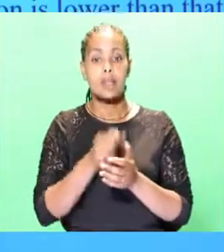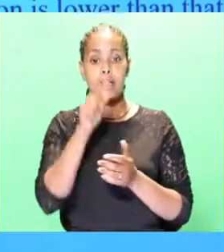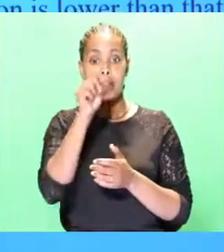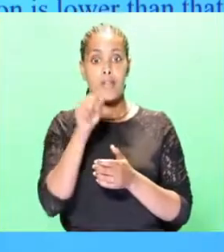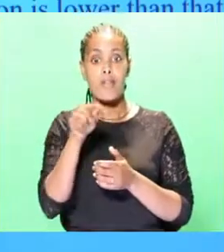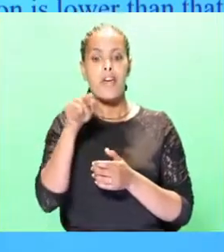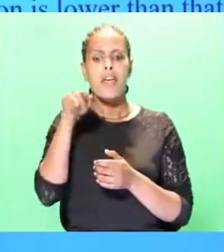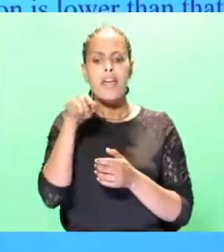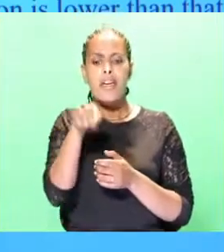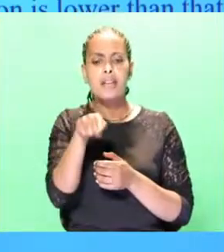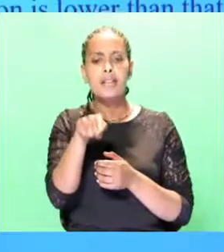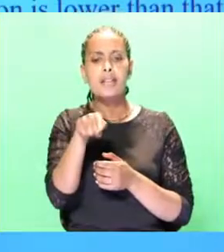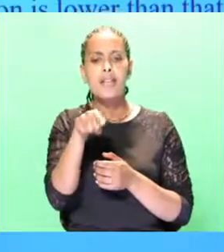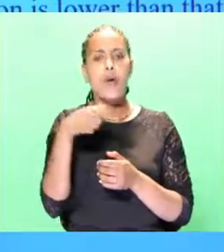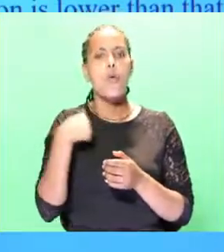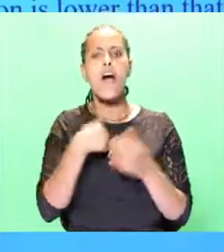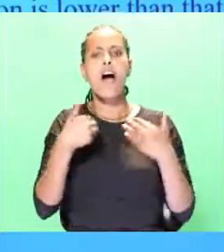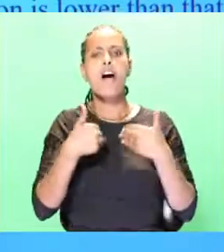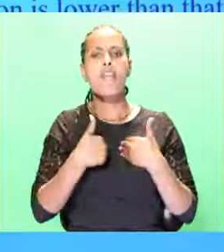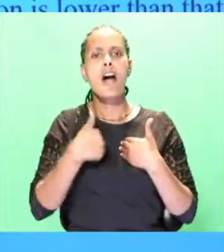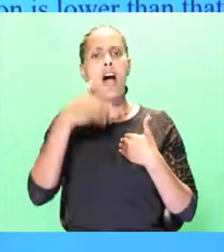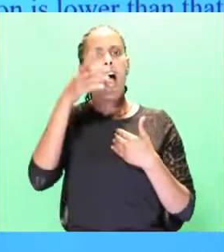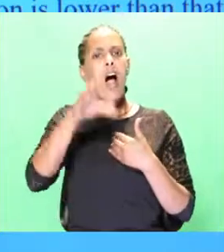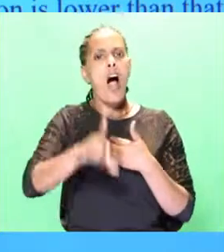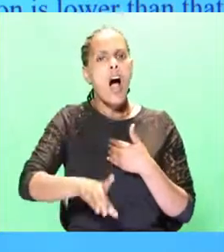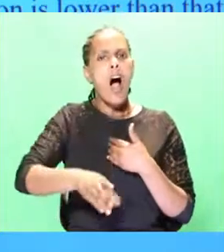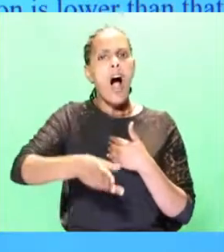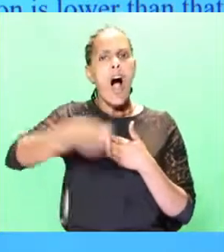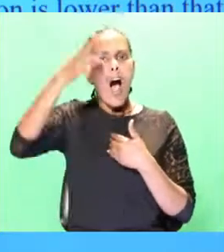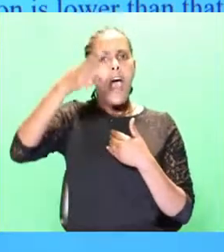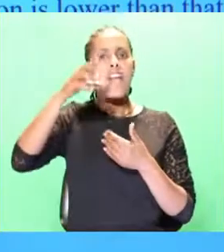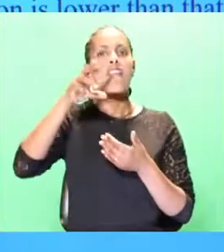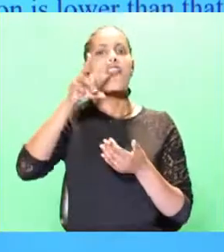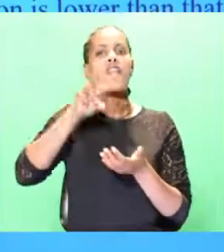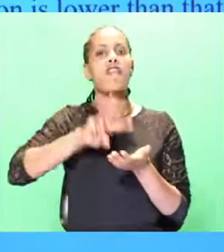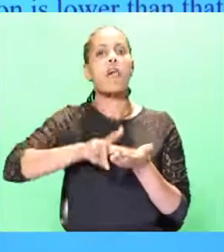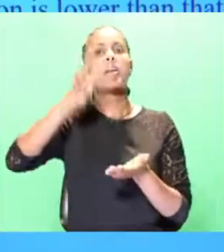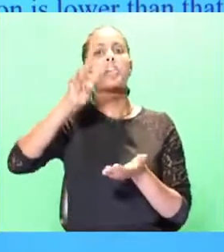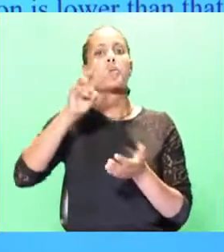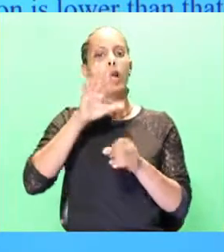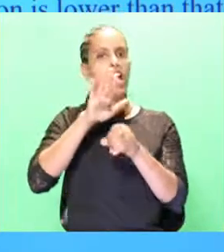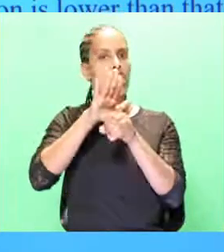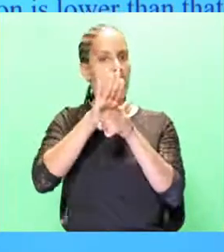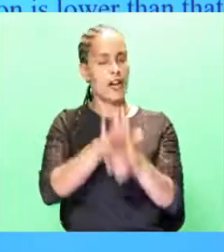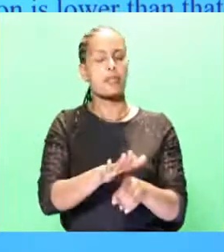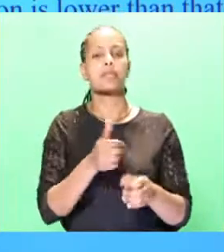Therefore, here we have high vapor pressure.